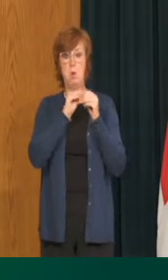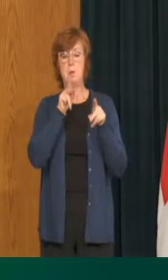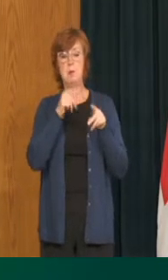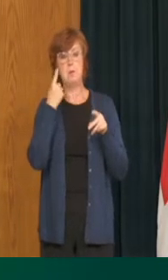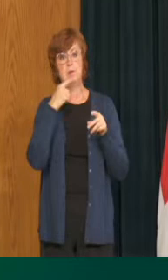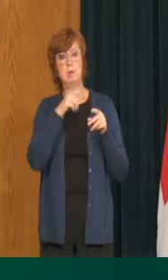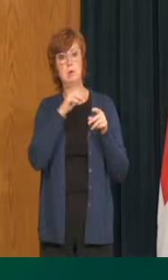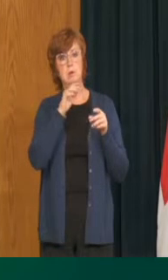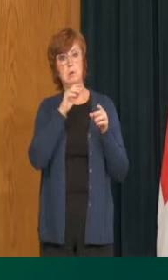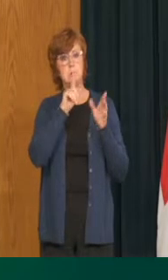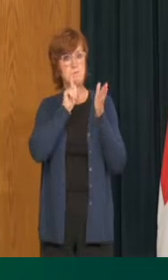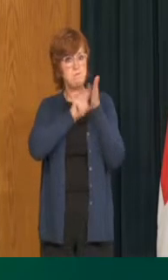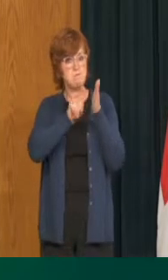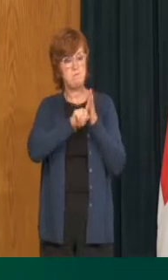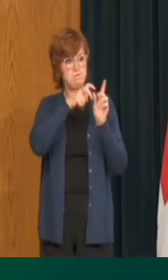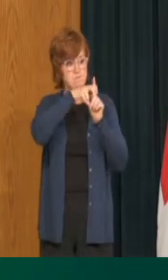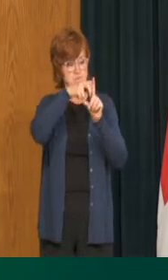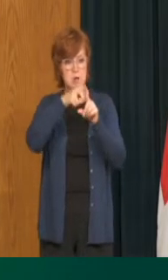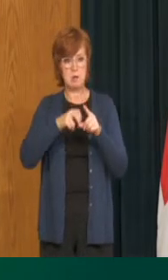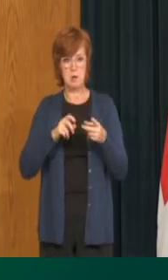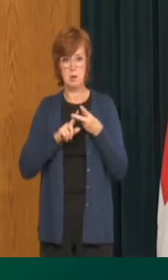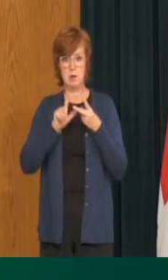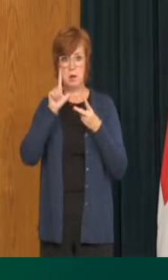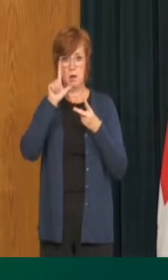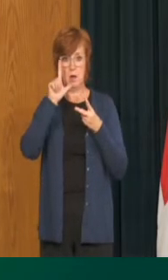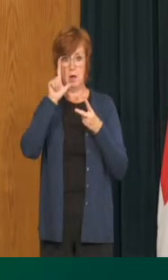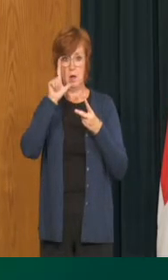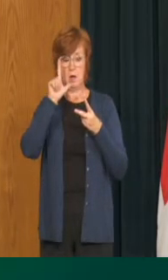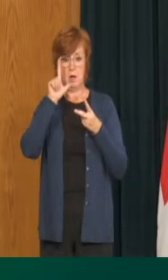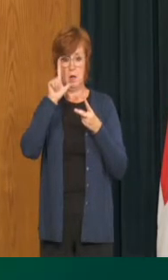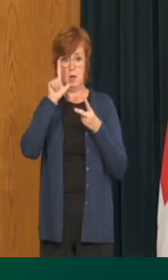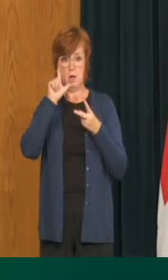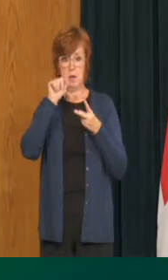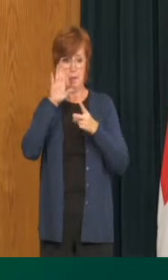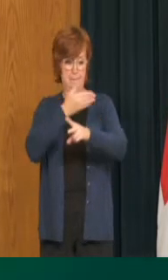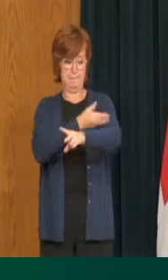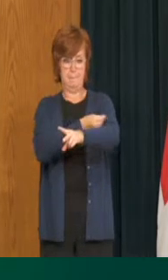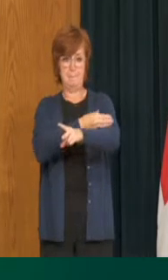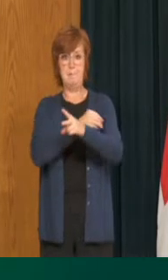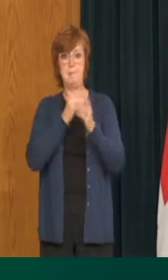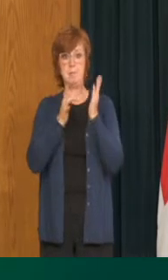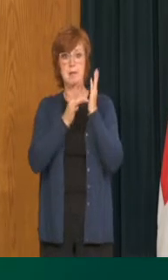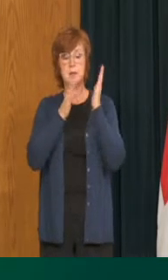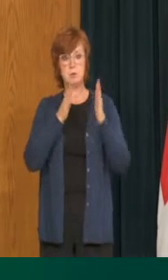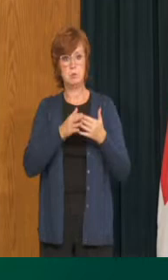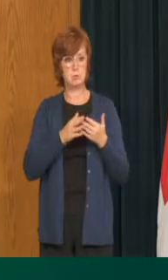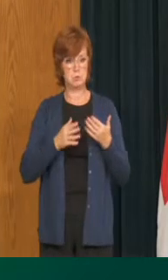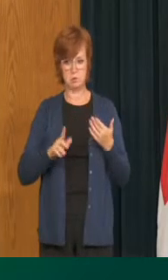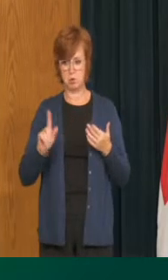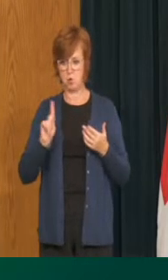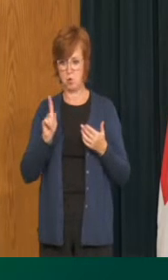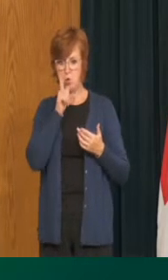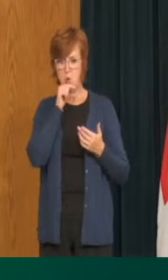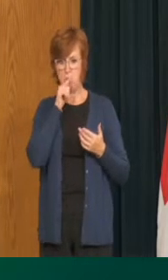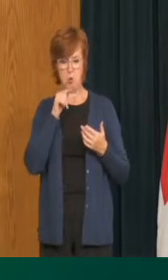Where they're not able to procure lab techs to do that work on a temporary basis, they're looking at what other disciplines they could procure,